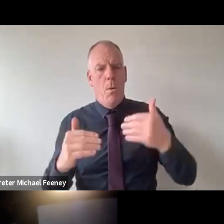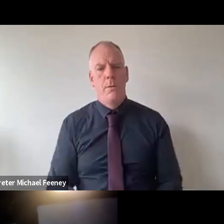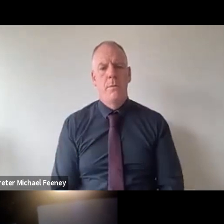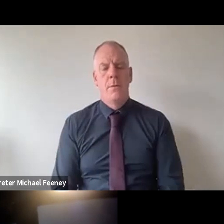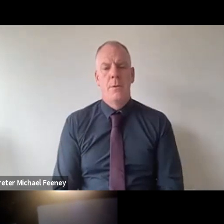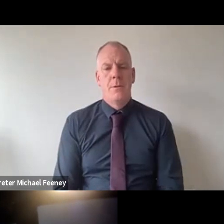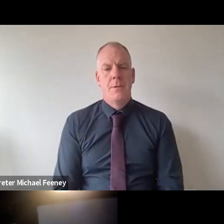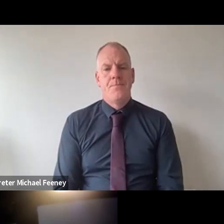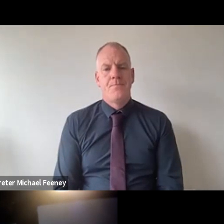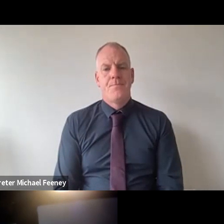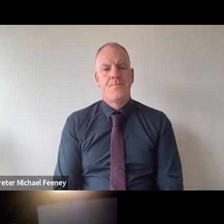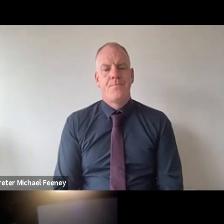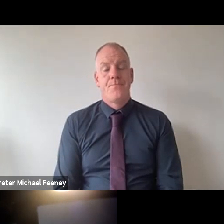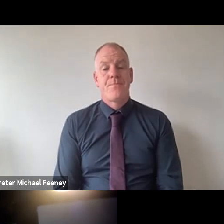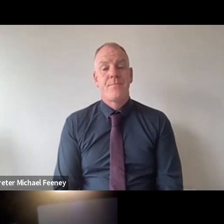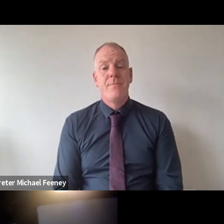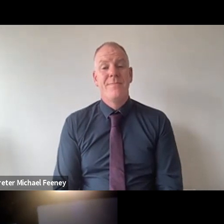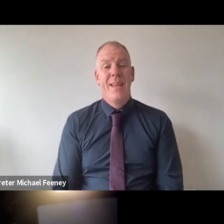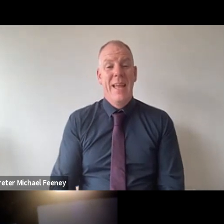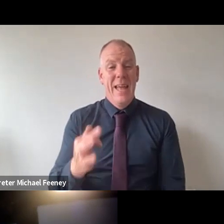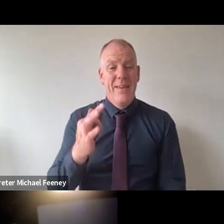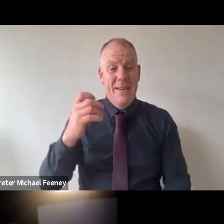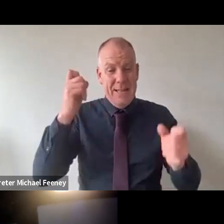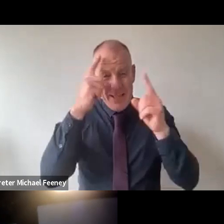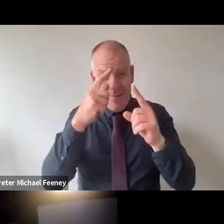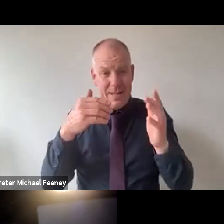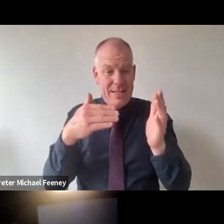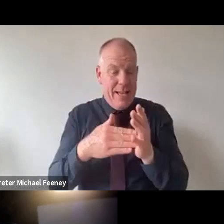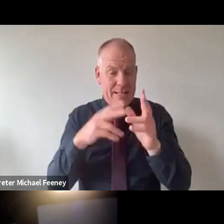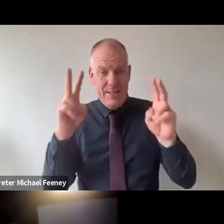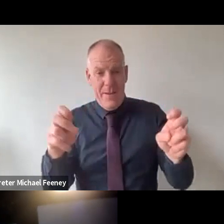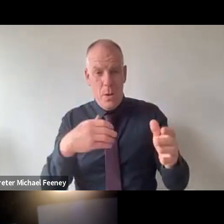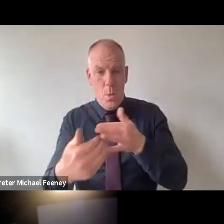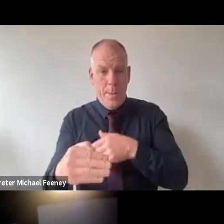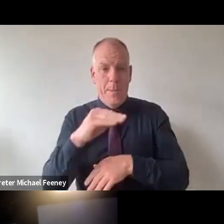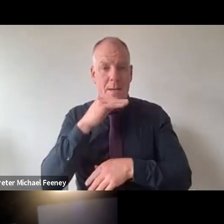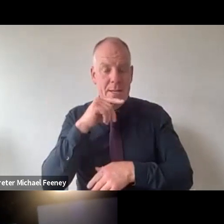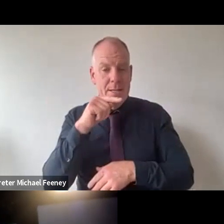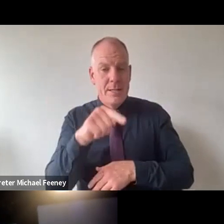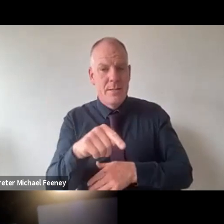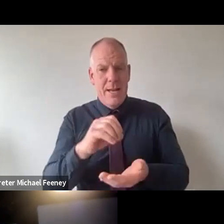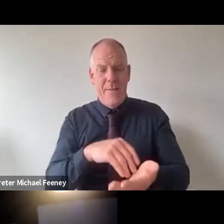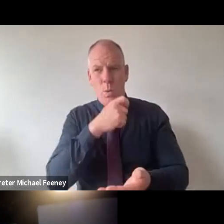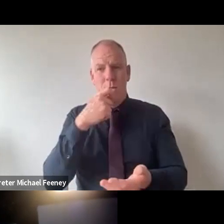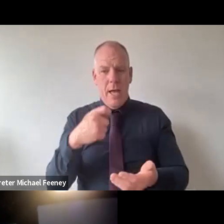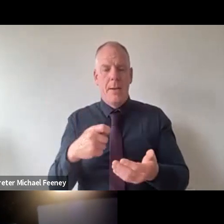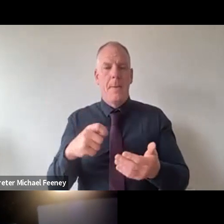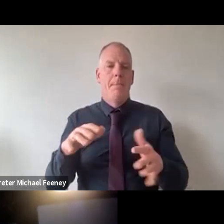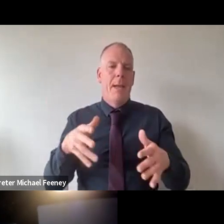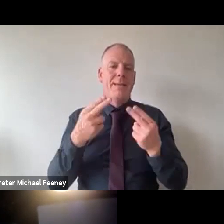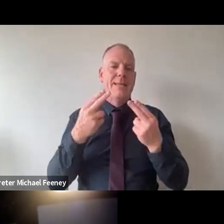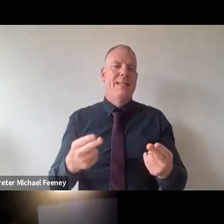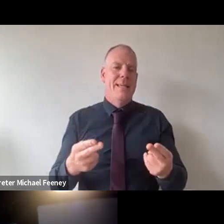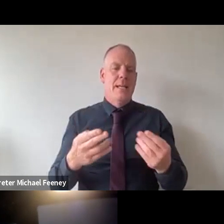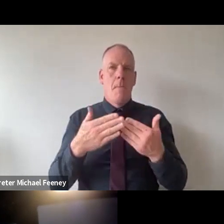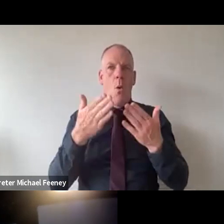it's, even if it is maybe difficult to define this ground, I would like to state that maybe there is a need and wide scope for